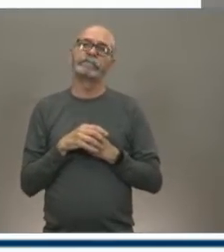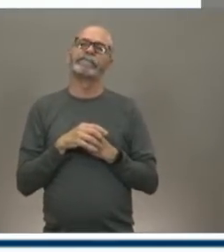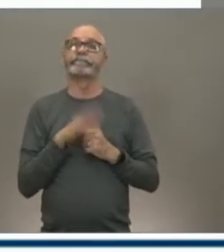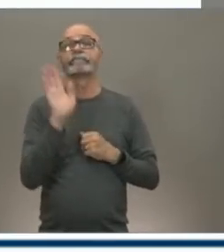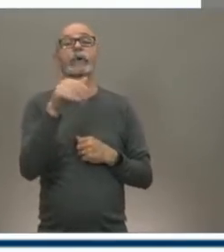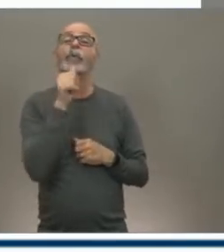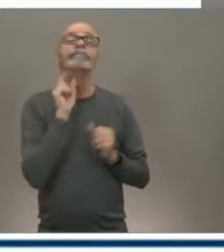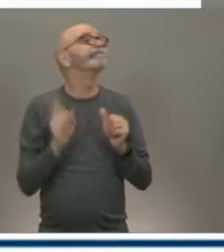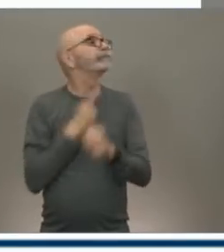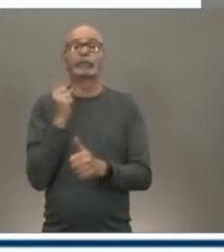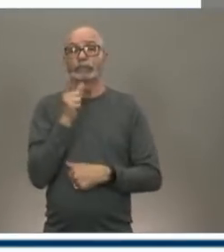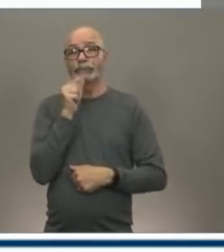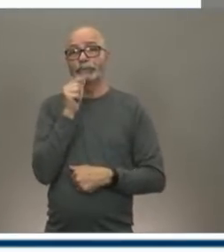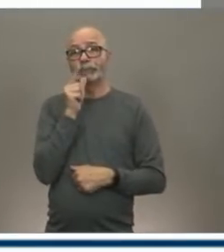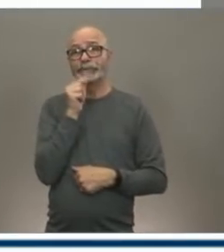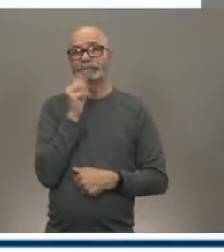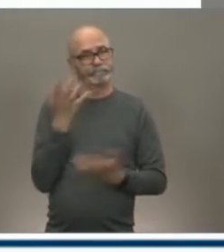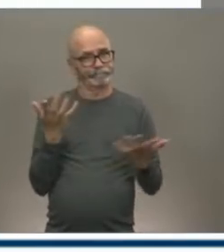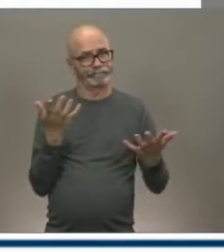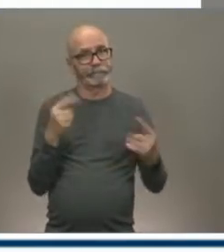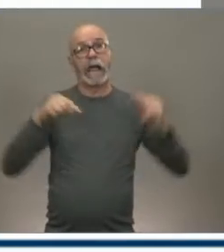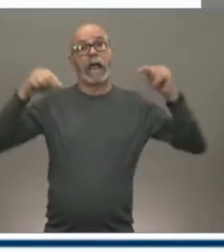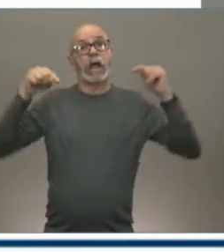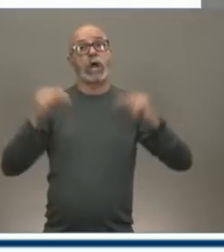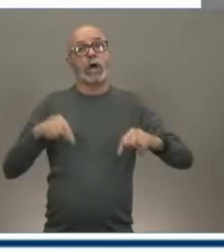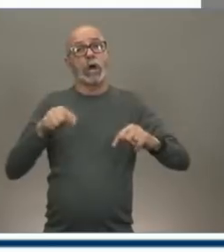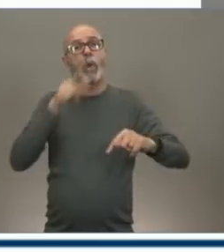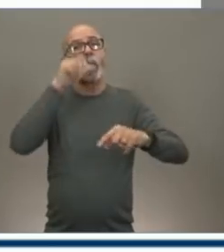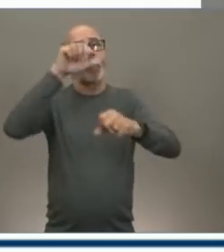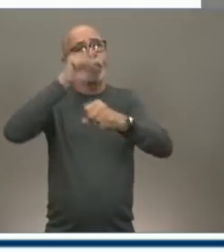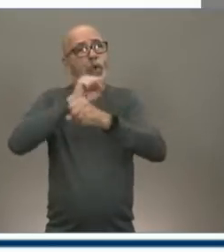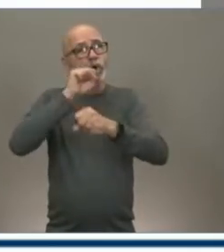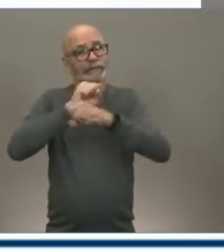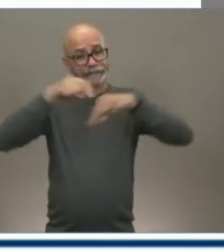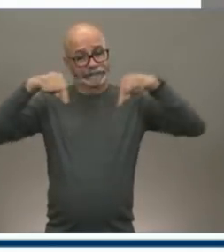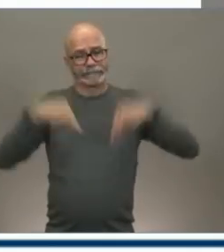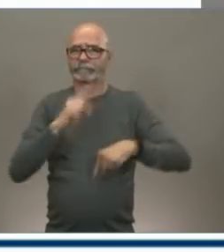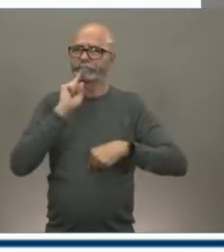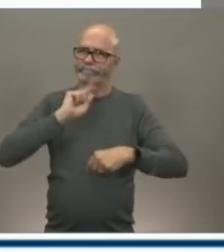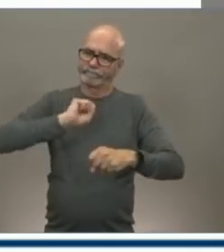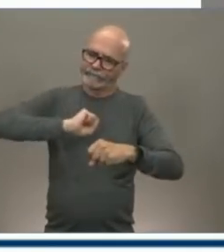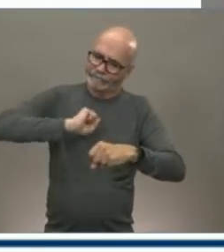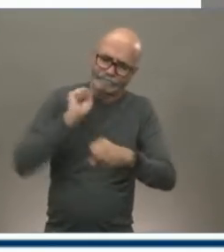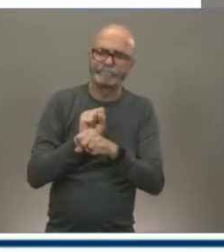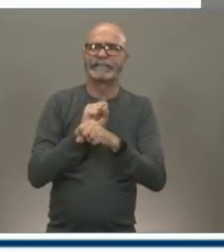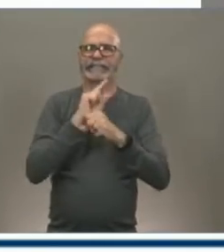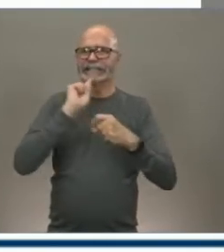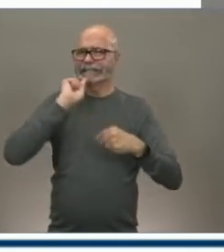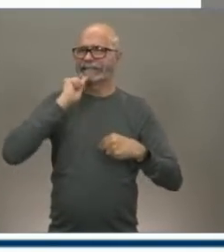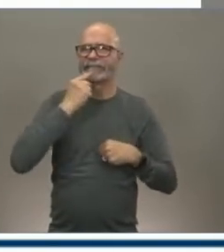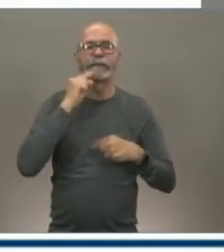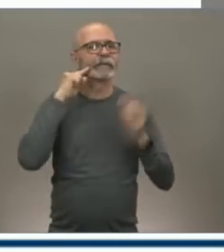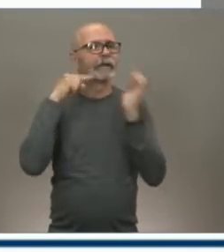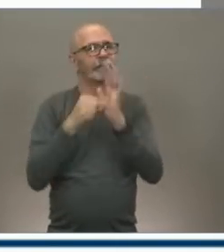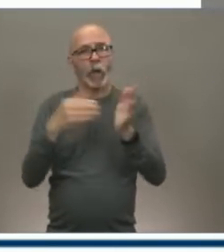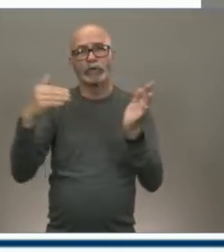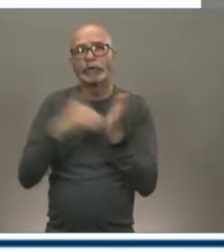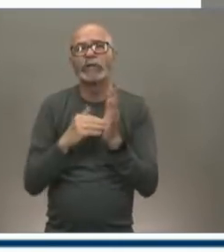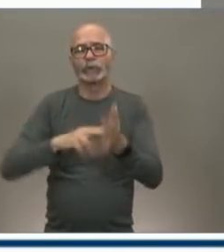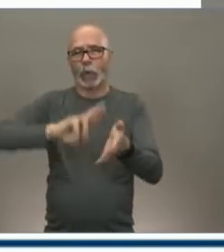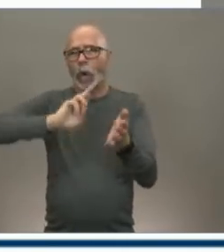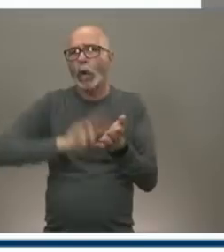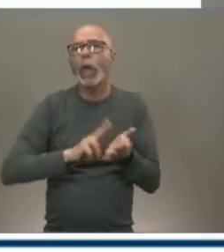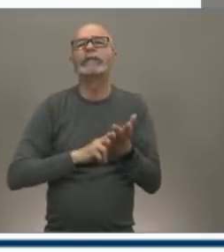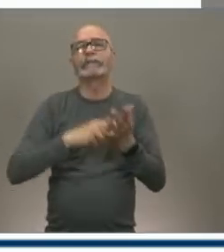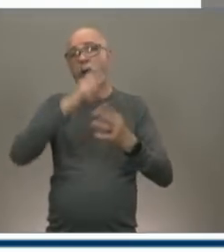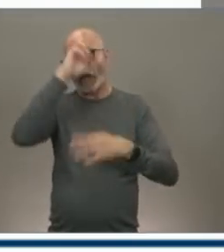with our acute care healthcare workers simply because the logistics around the first allotments of vaccine,